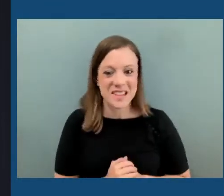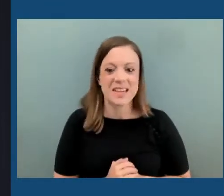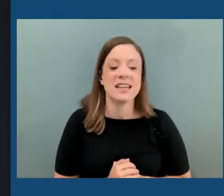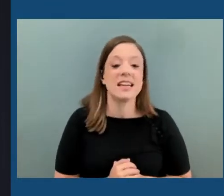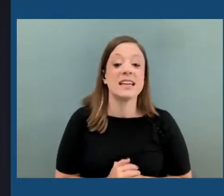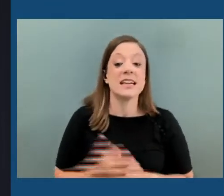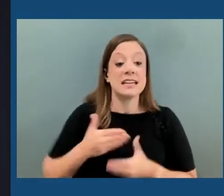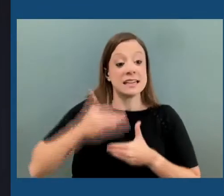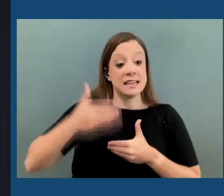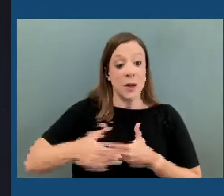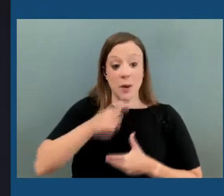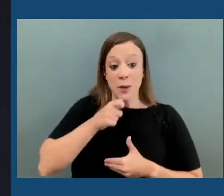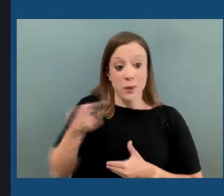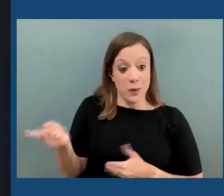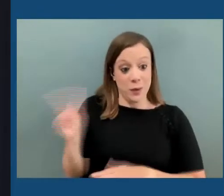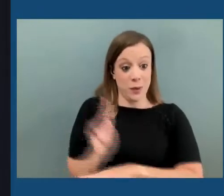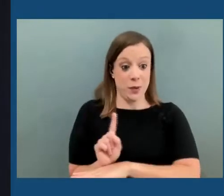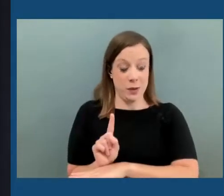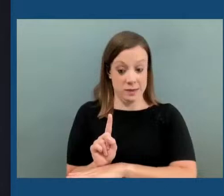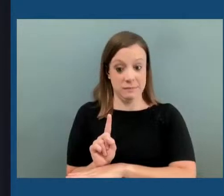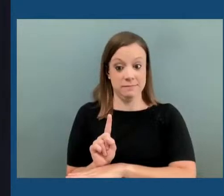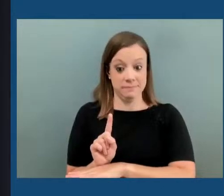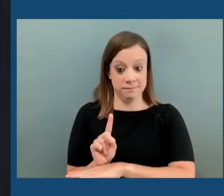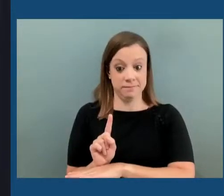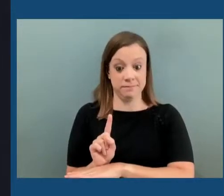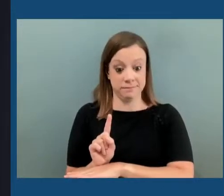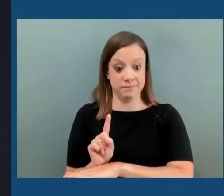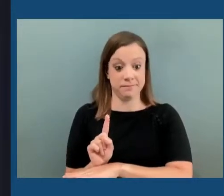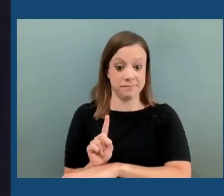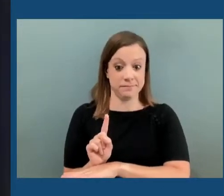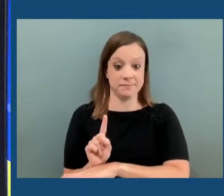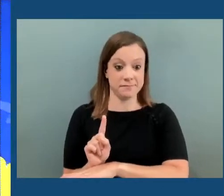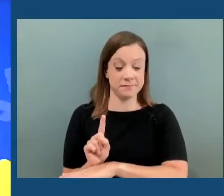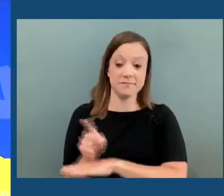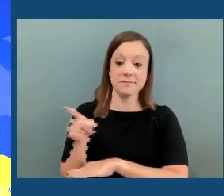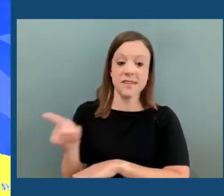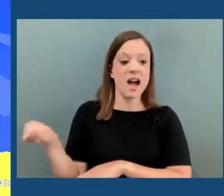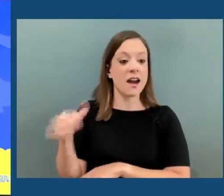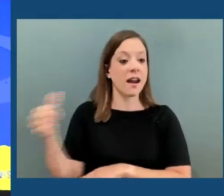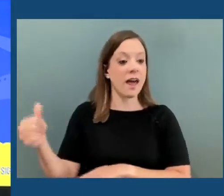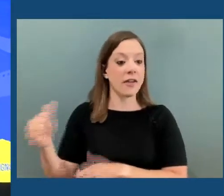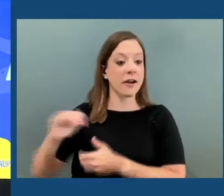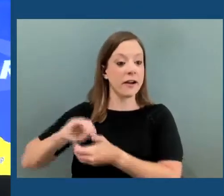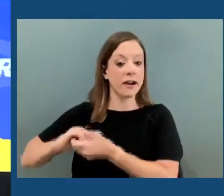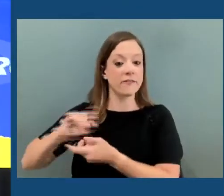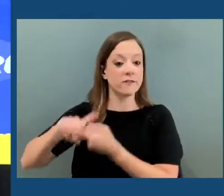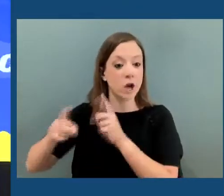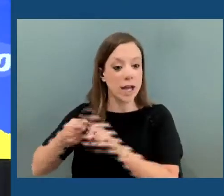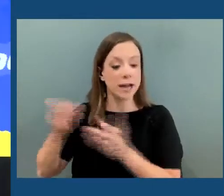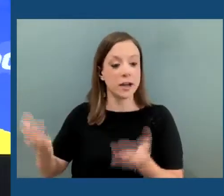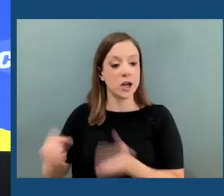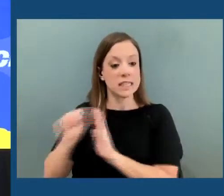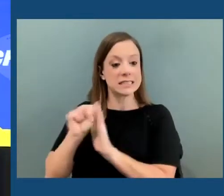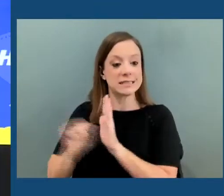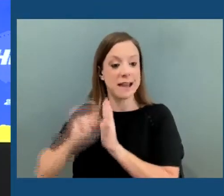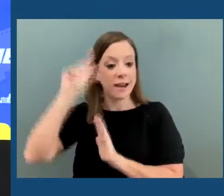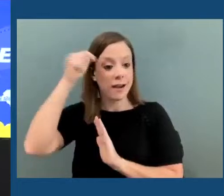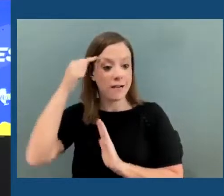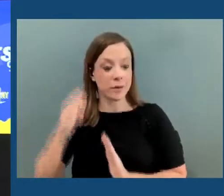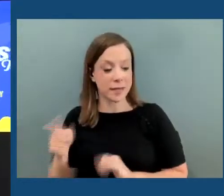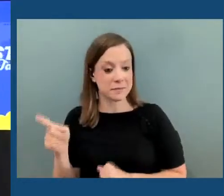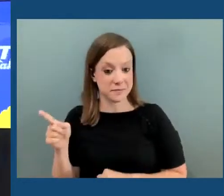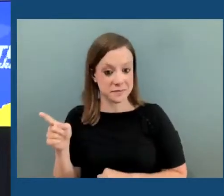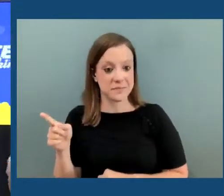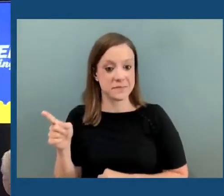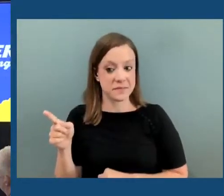now have the honor and privilege to invite up here another one of our friends here in state government, without who these types of announcements